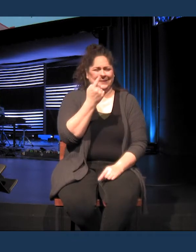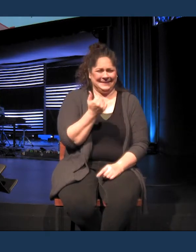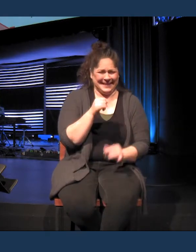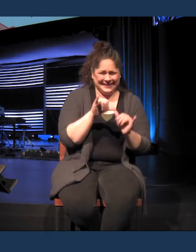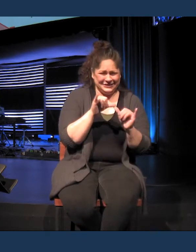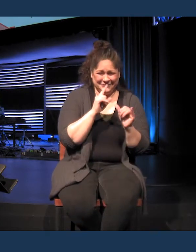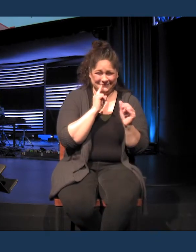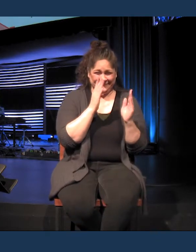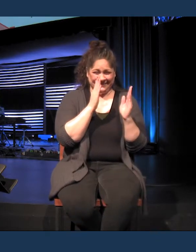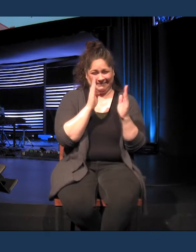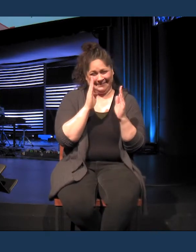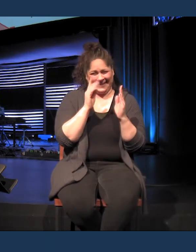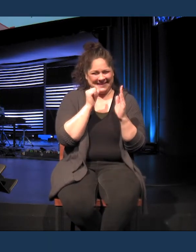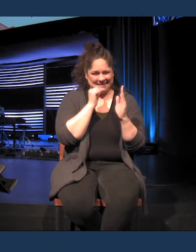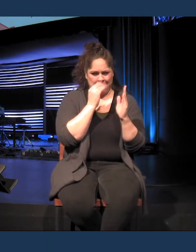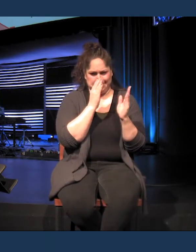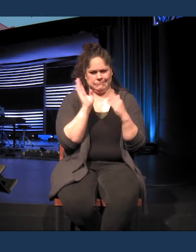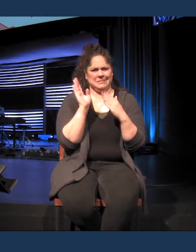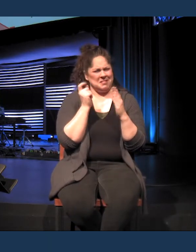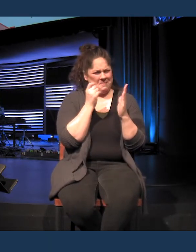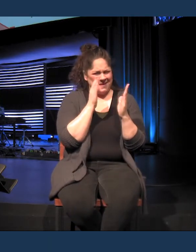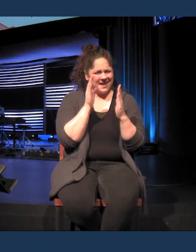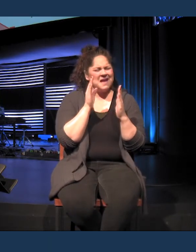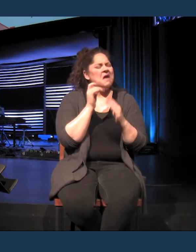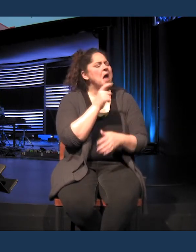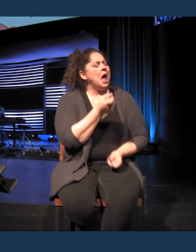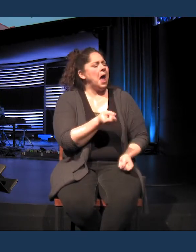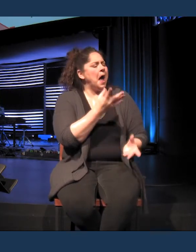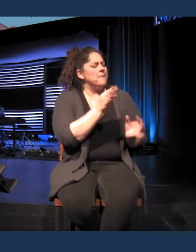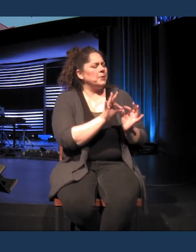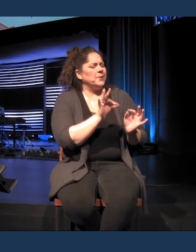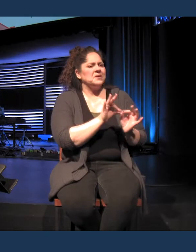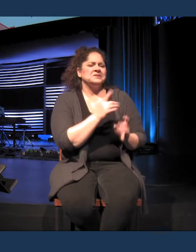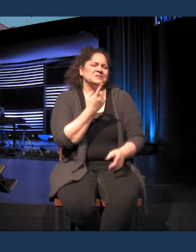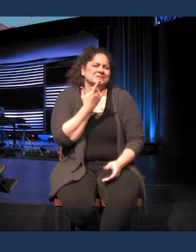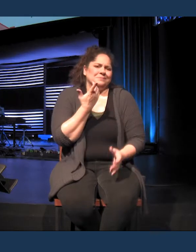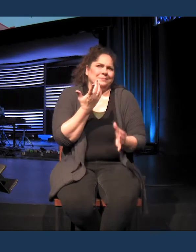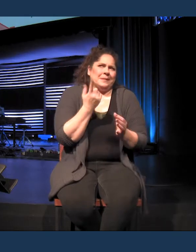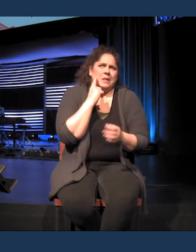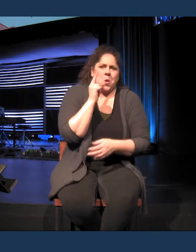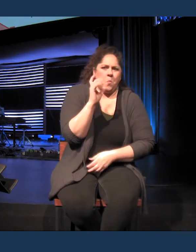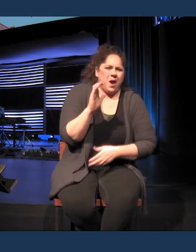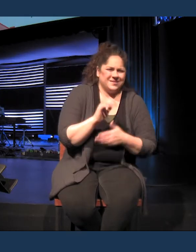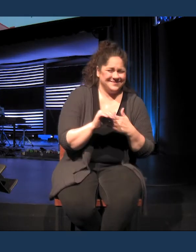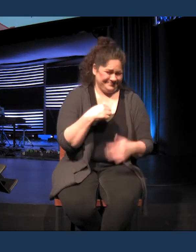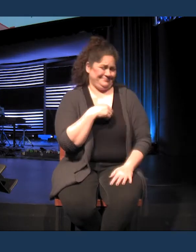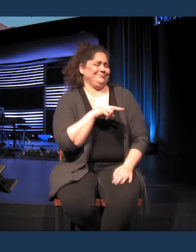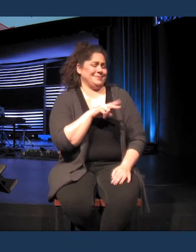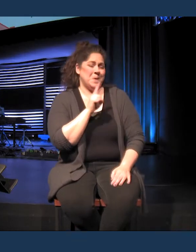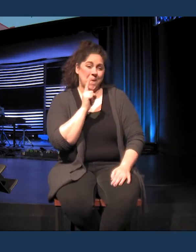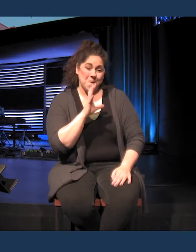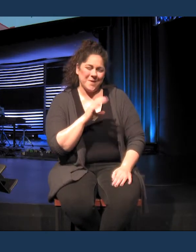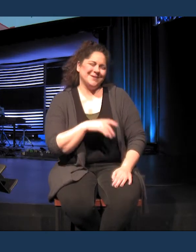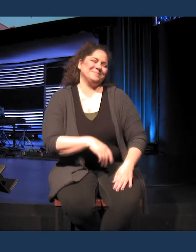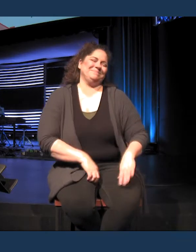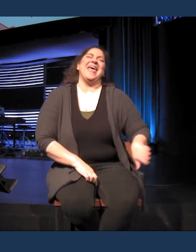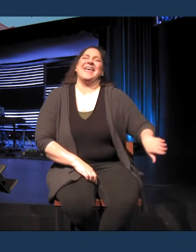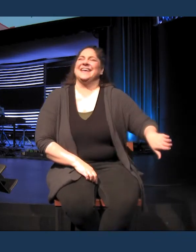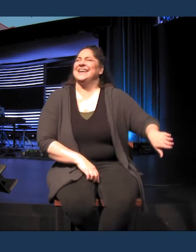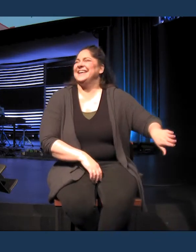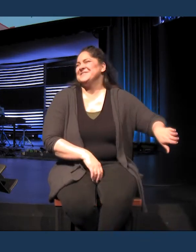small. And I'm like, well, how much is that gonna cost? And it was like $100 or something by that. And I was like, $100, good